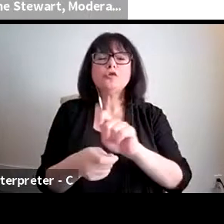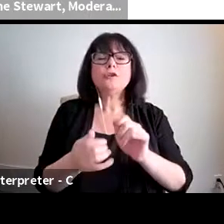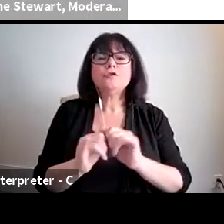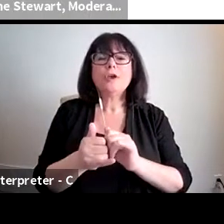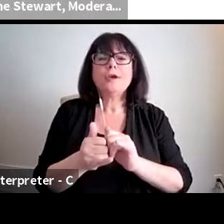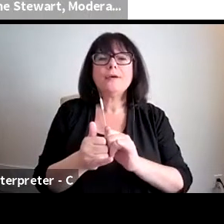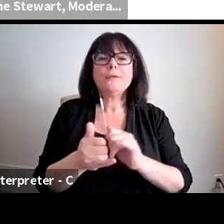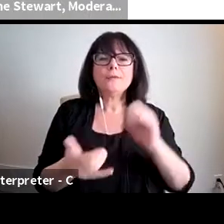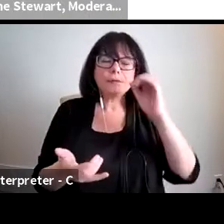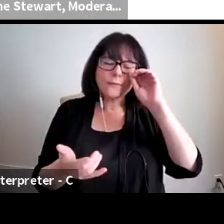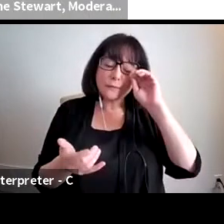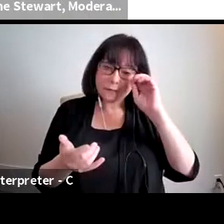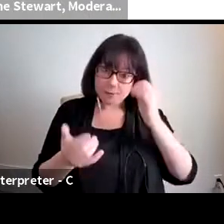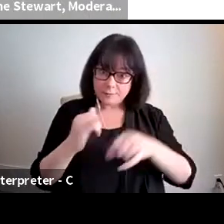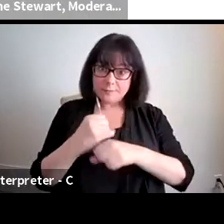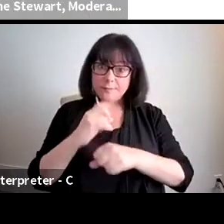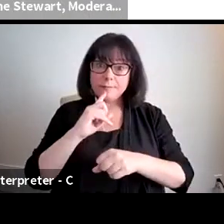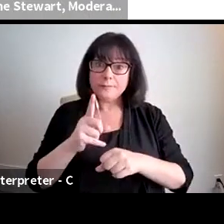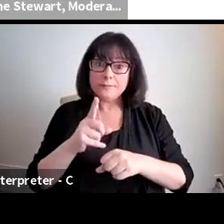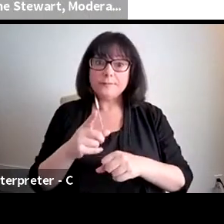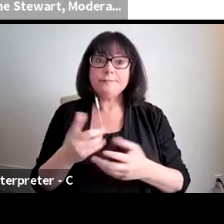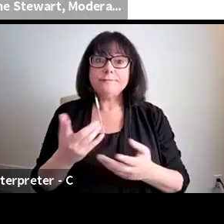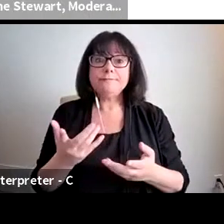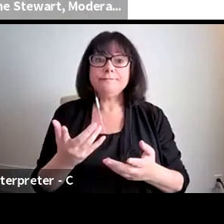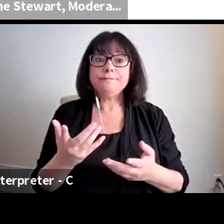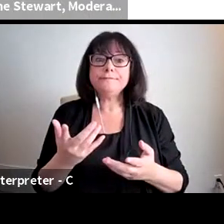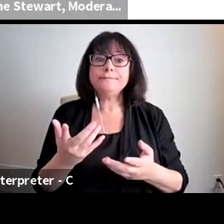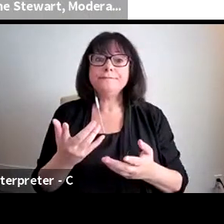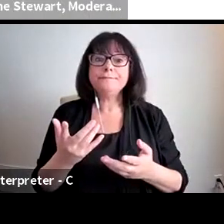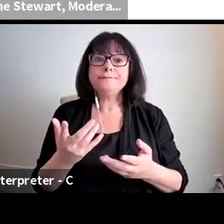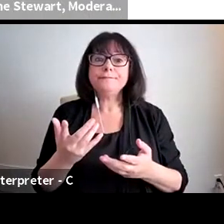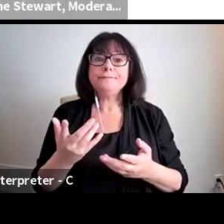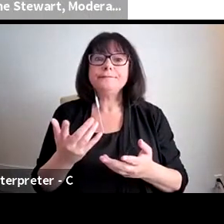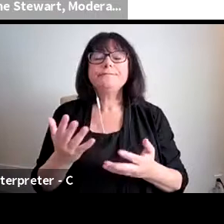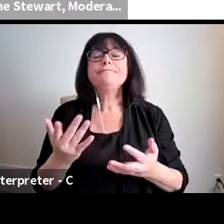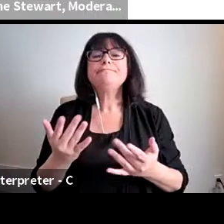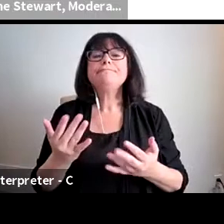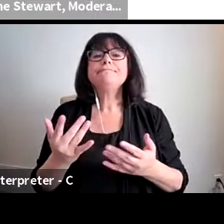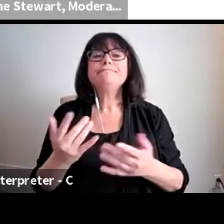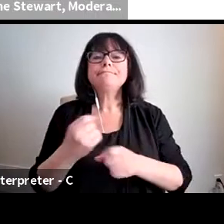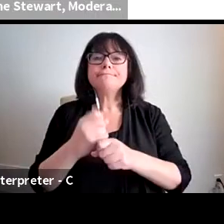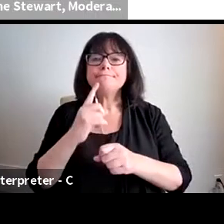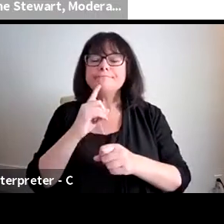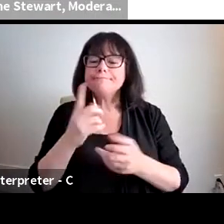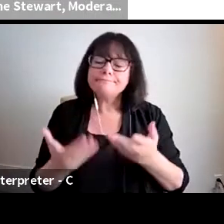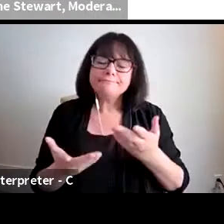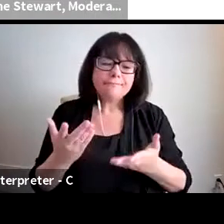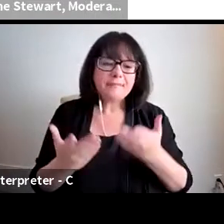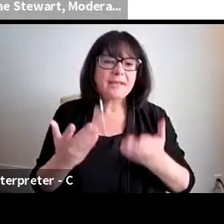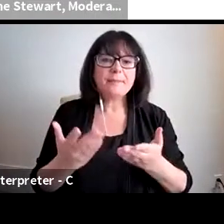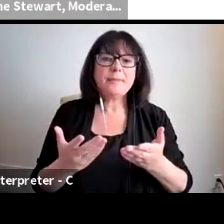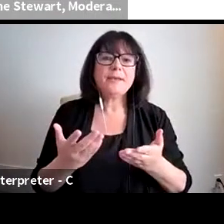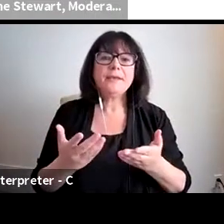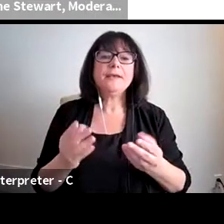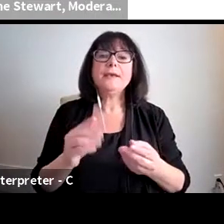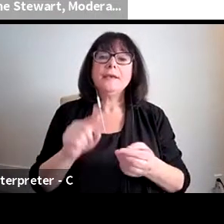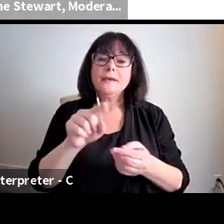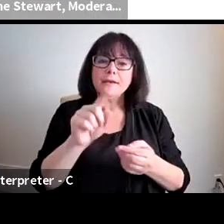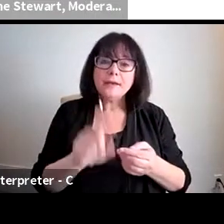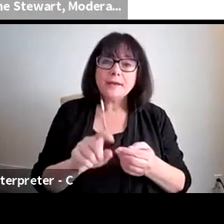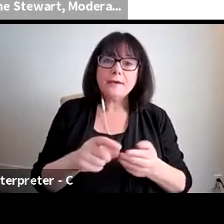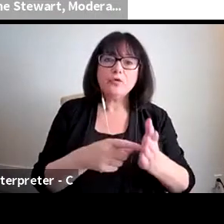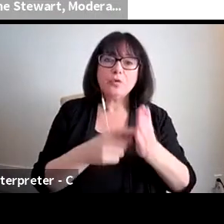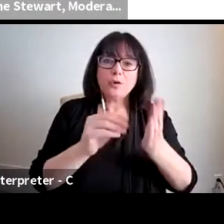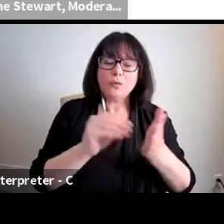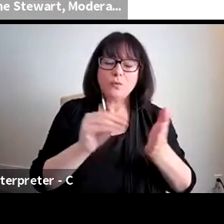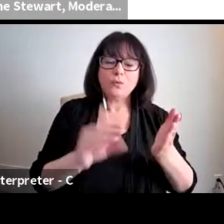might more thoughtfully ask people, to problem solve an essay question, for example,